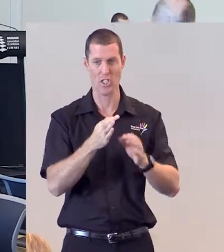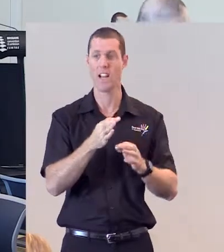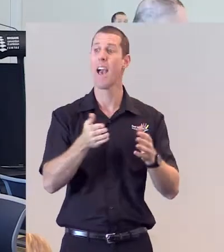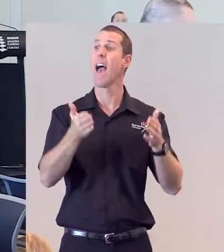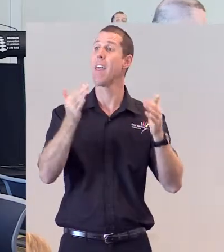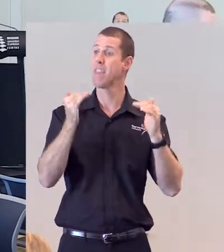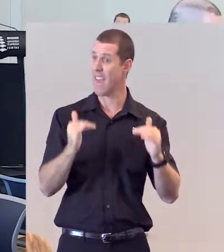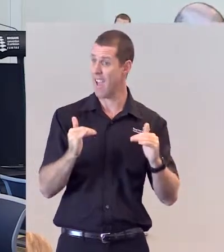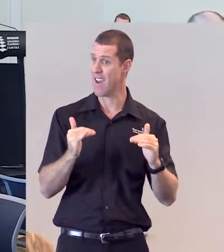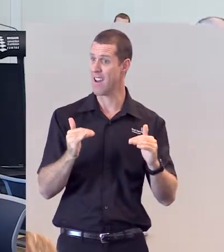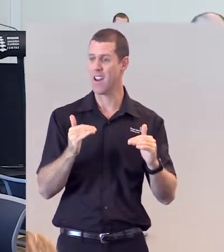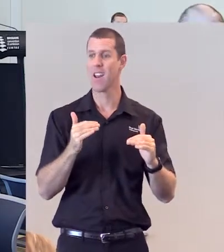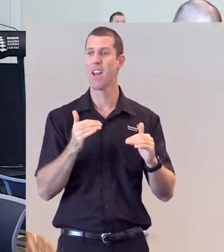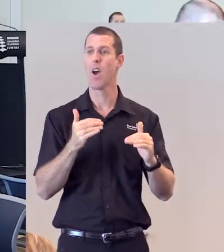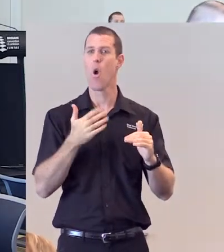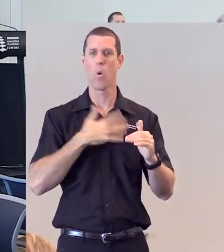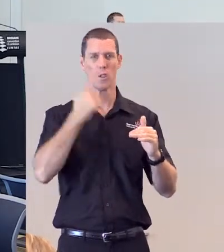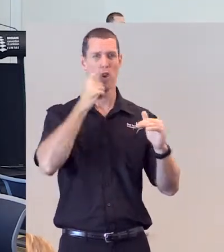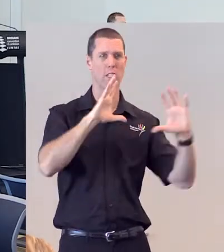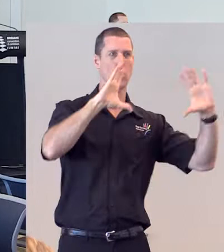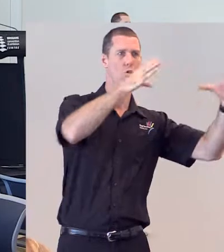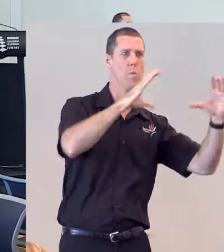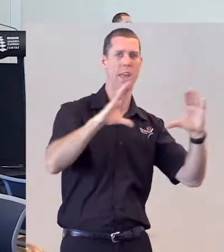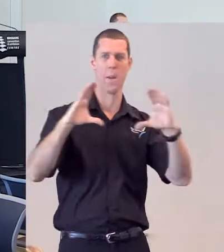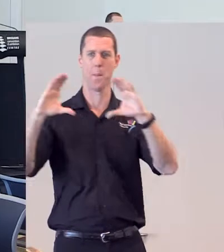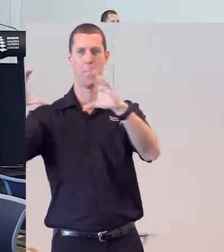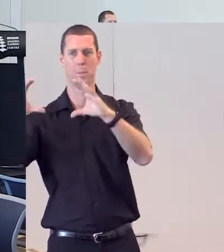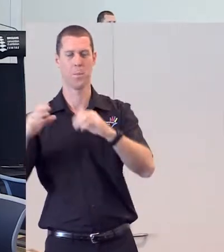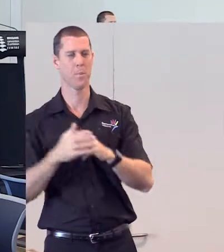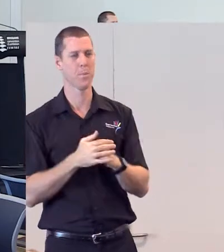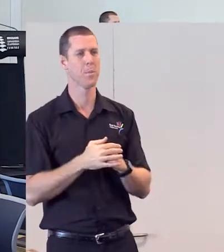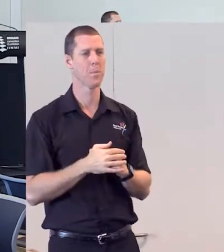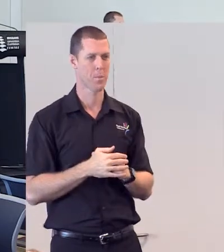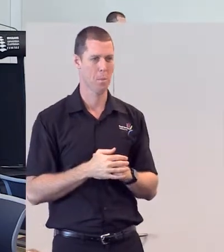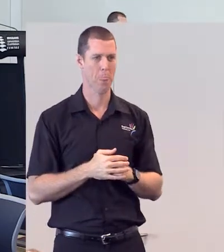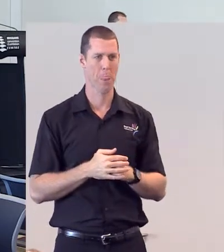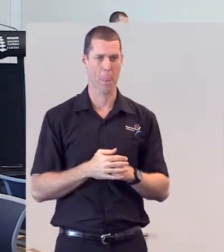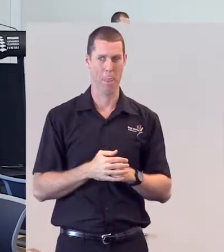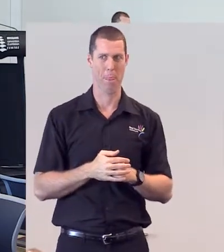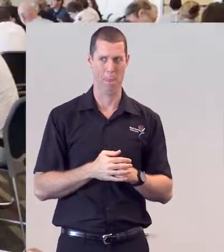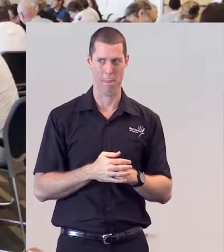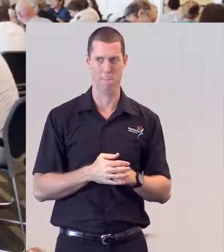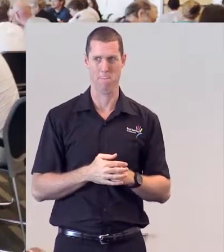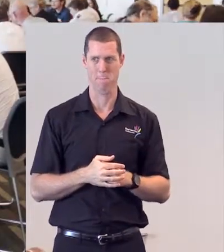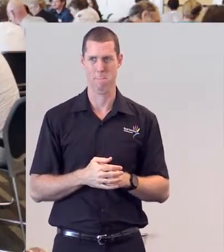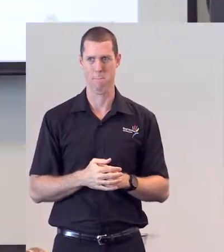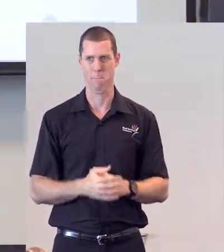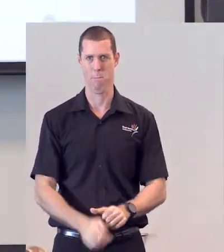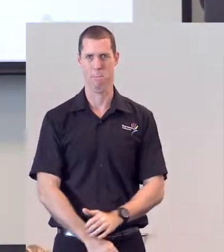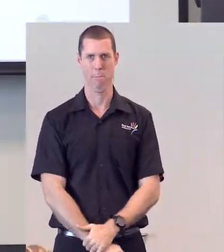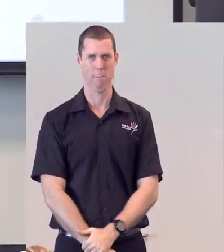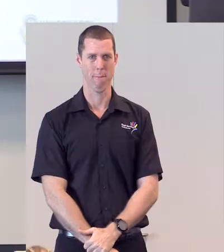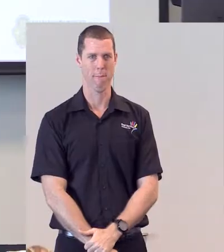to do is to group them. So we want to see what the job titles look in this room.